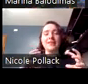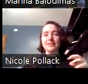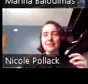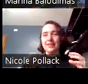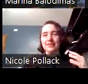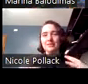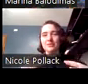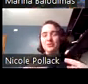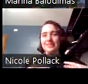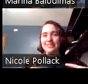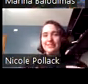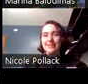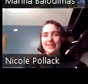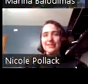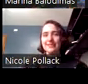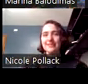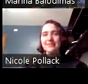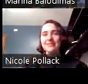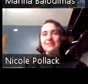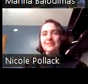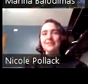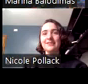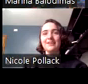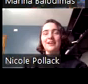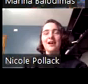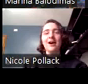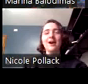It's not basically like a biggie thing.